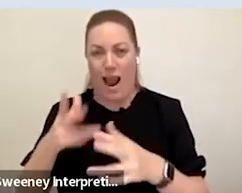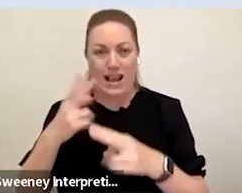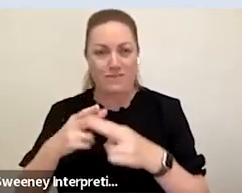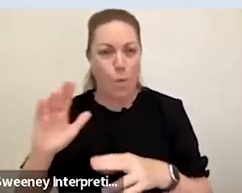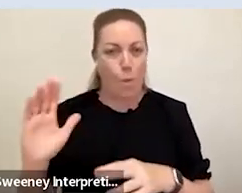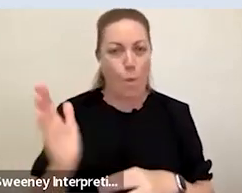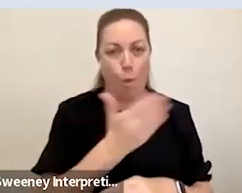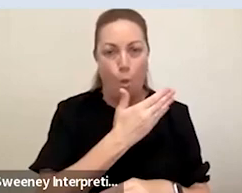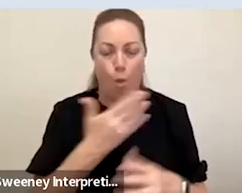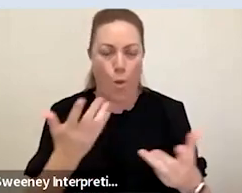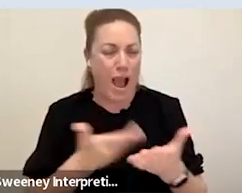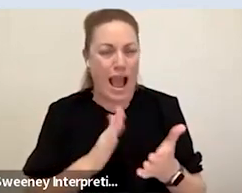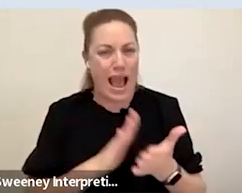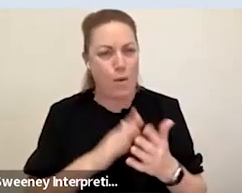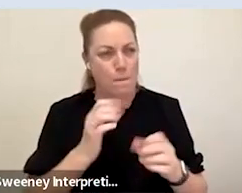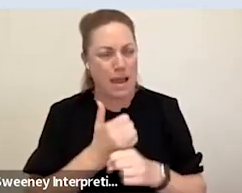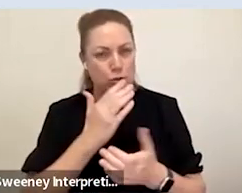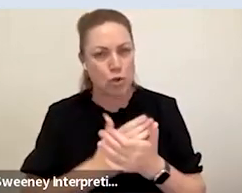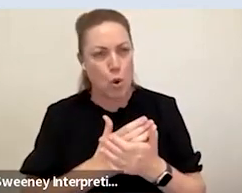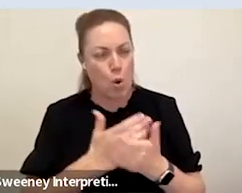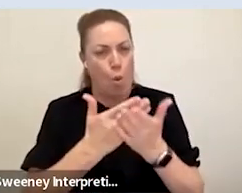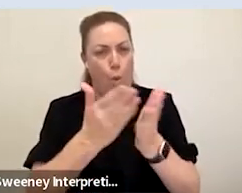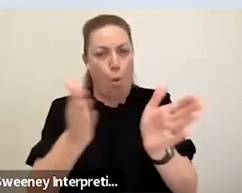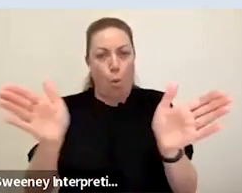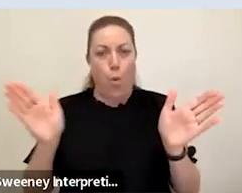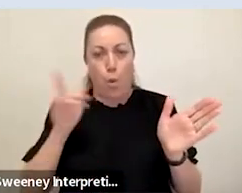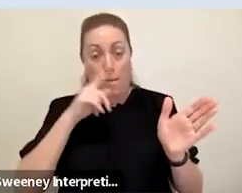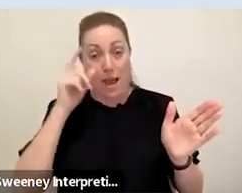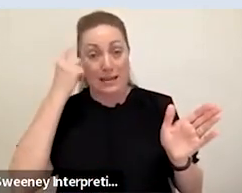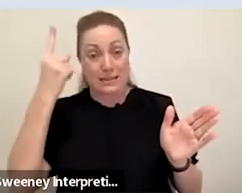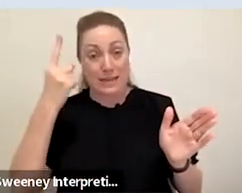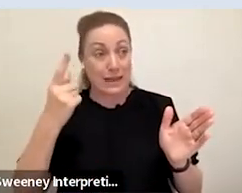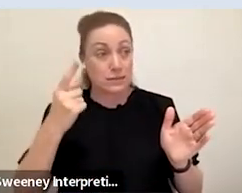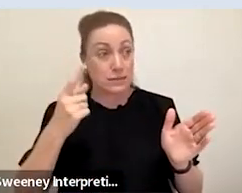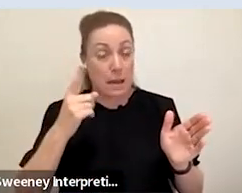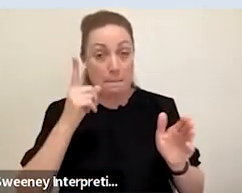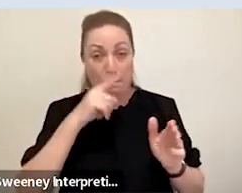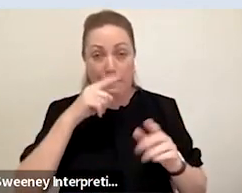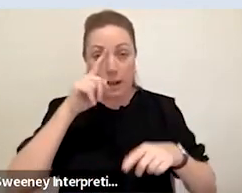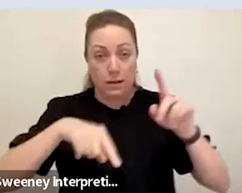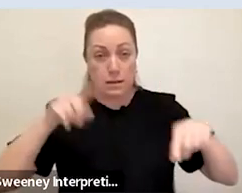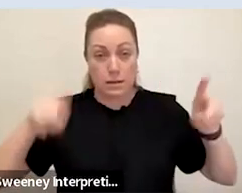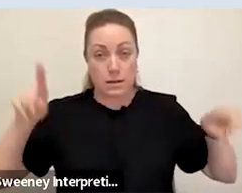the system to understand that everyone's not the same as everyone else.